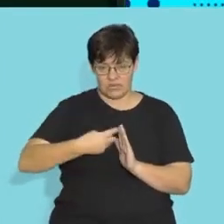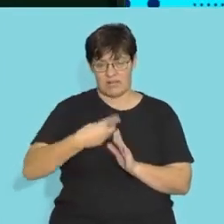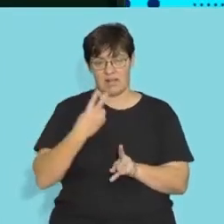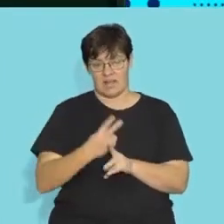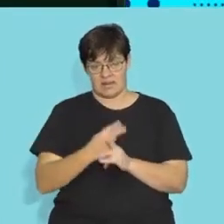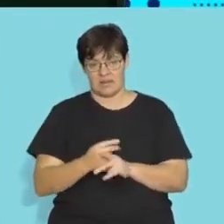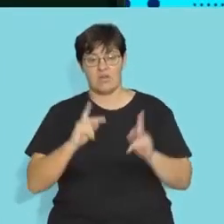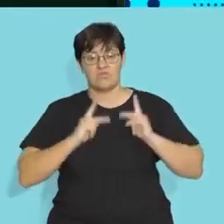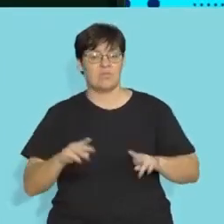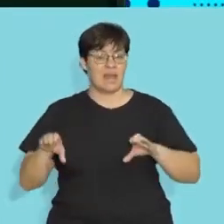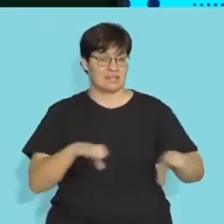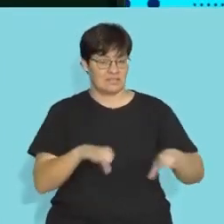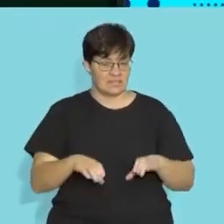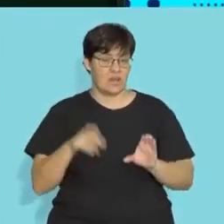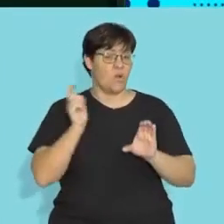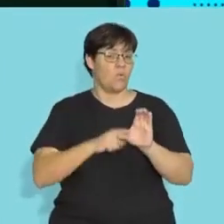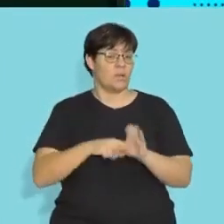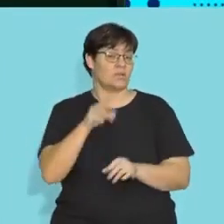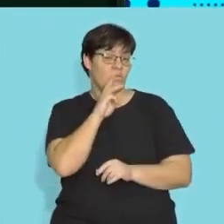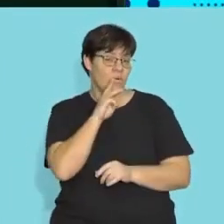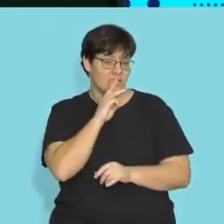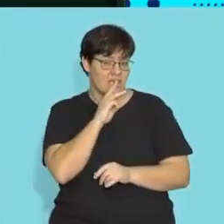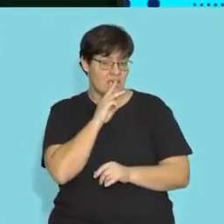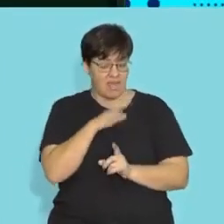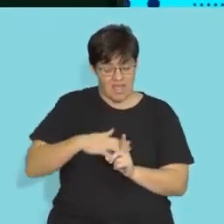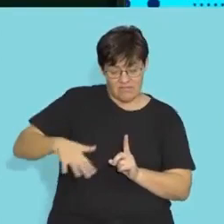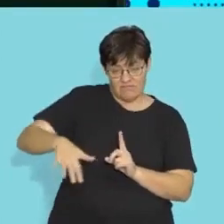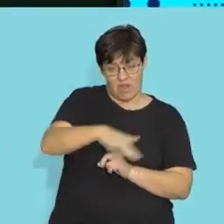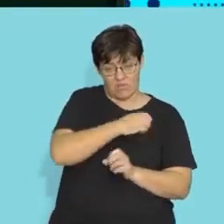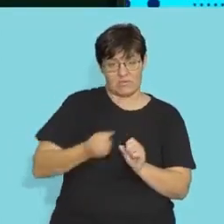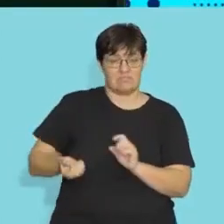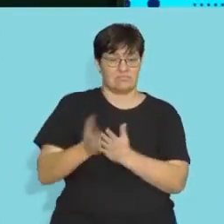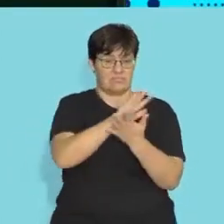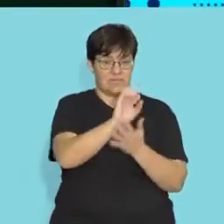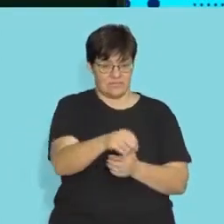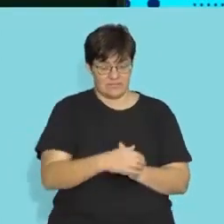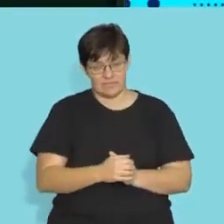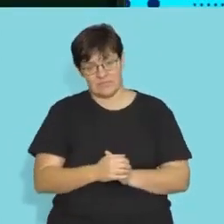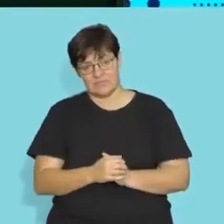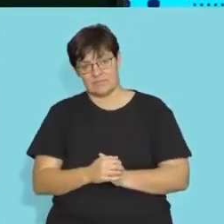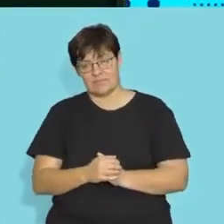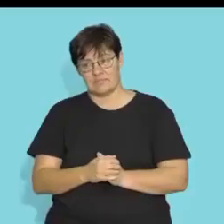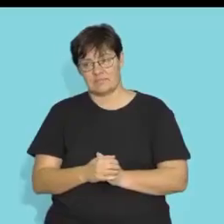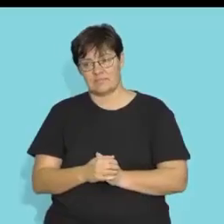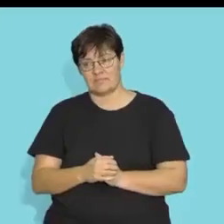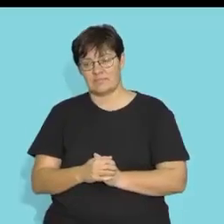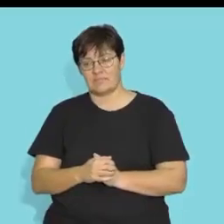is recycled. So again, a human activity where the quality of water in an environment is affected.